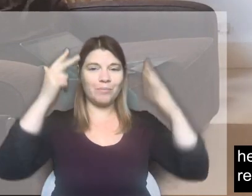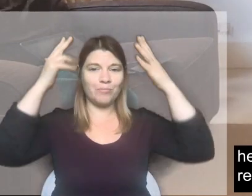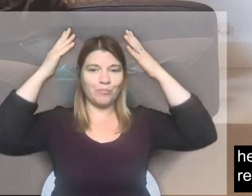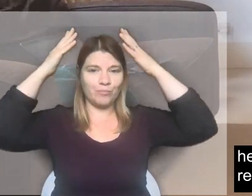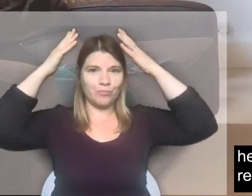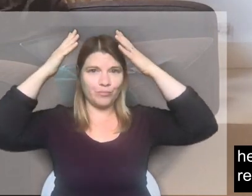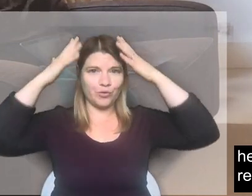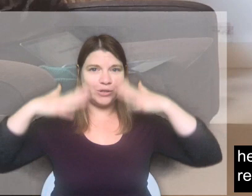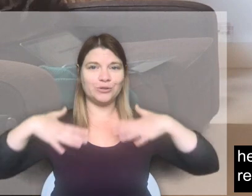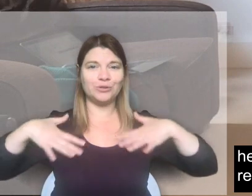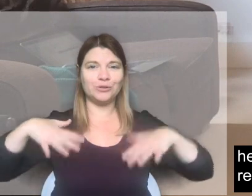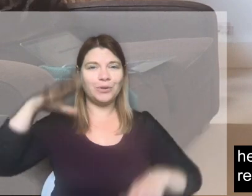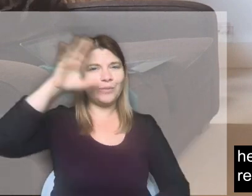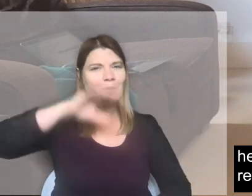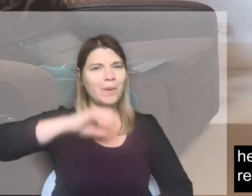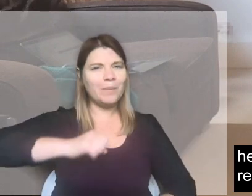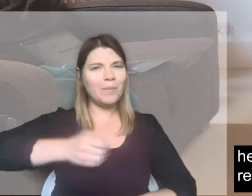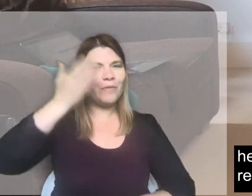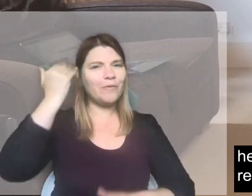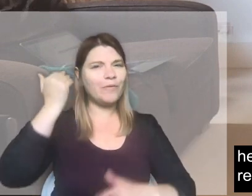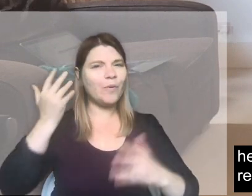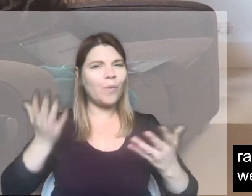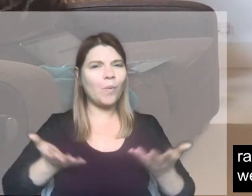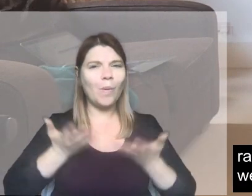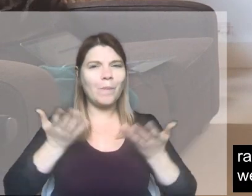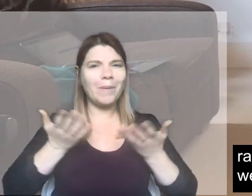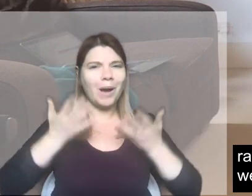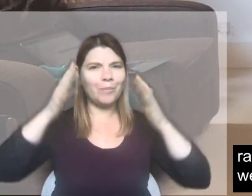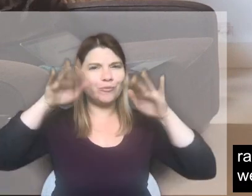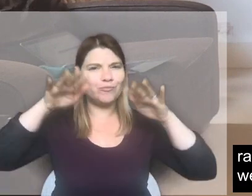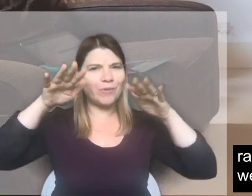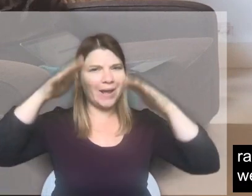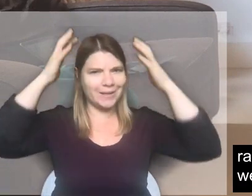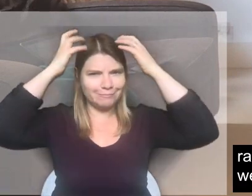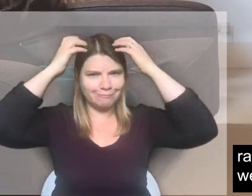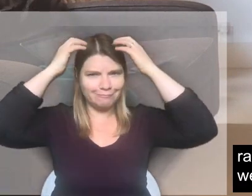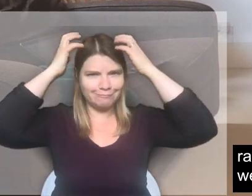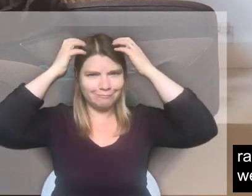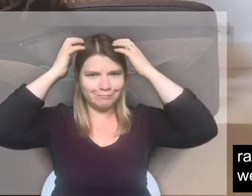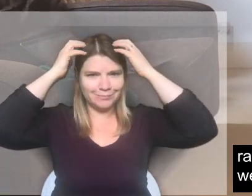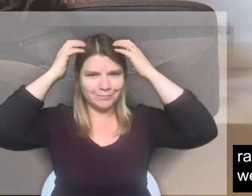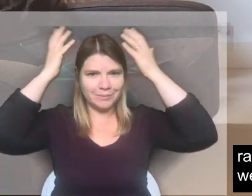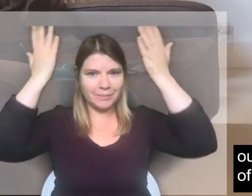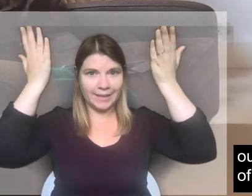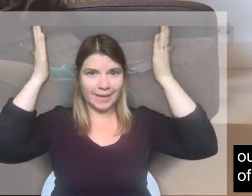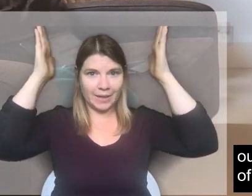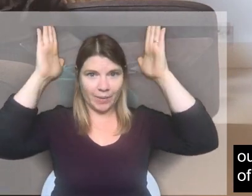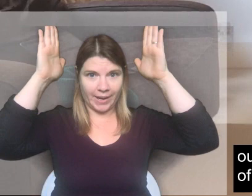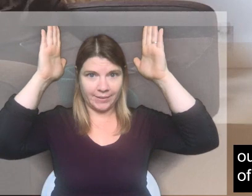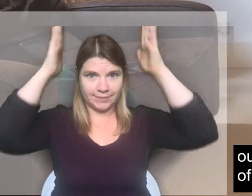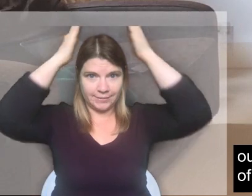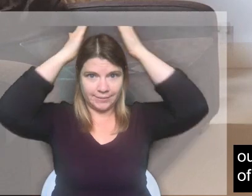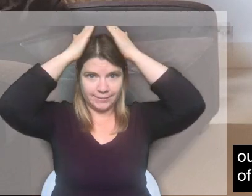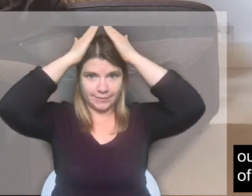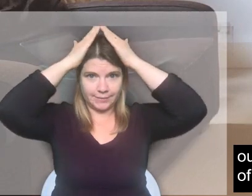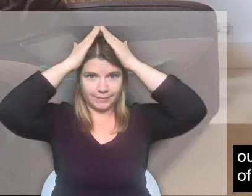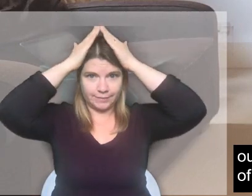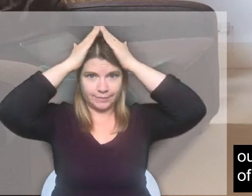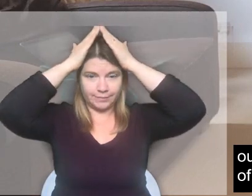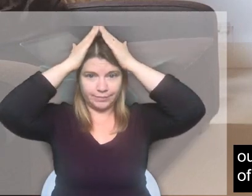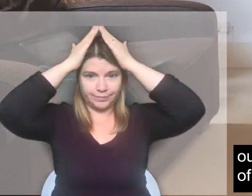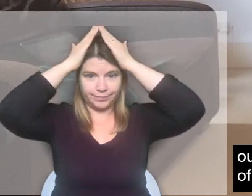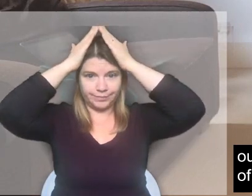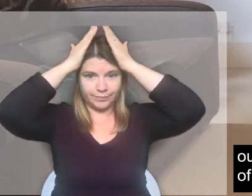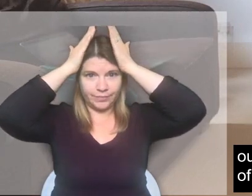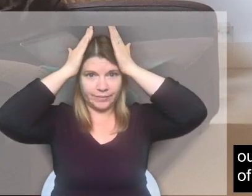of our head. Remembering that feeling of the little raindrops on the top of our head, now we're going to do that with the palm of our hand, just brushing the